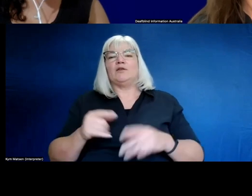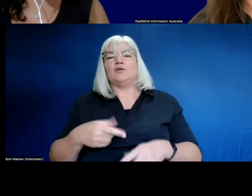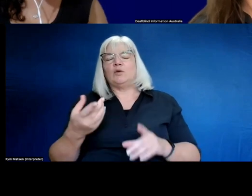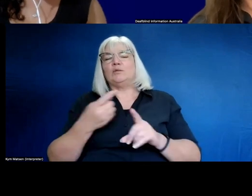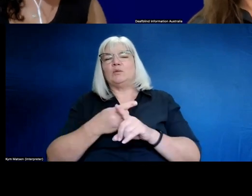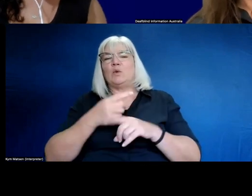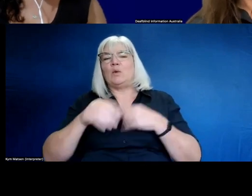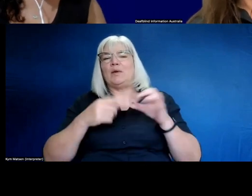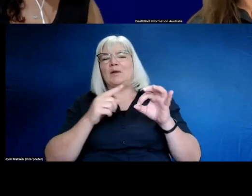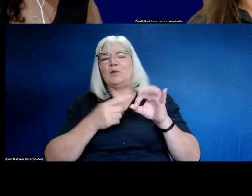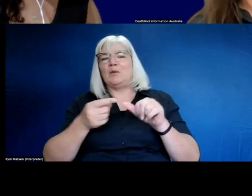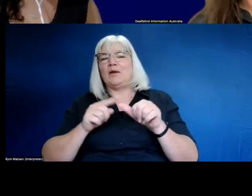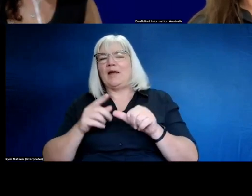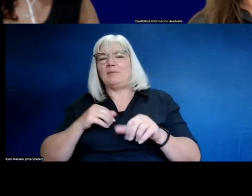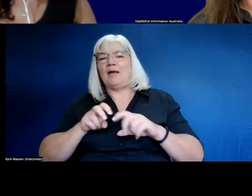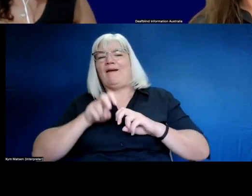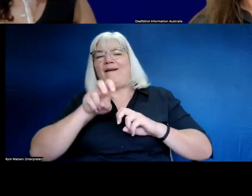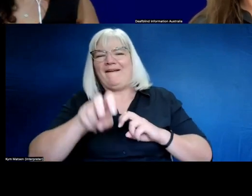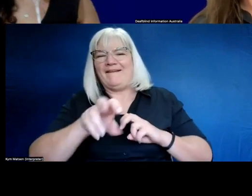not jump too far forward.